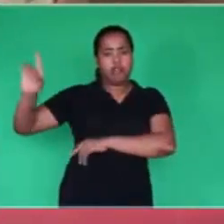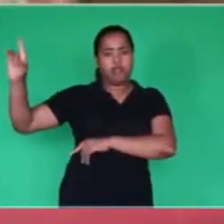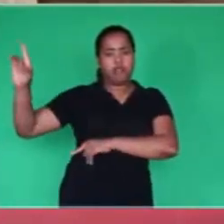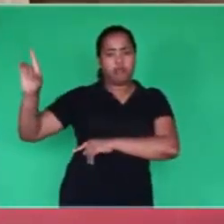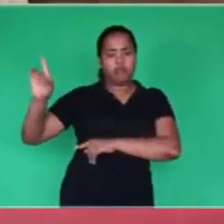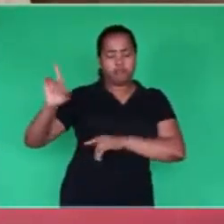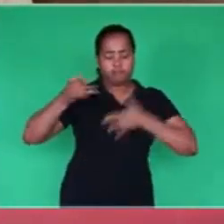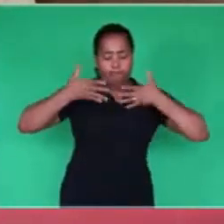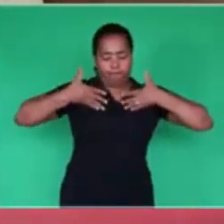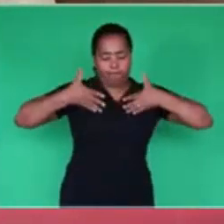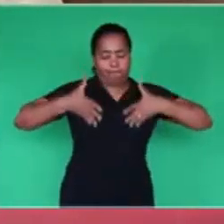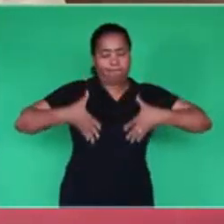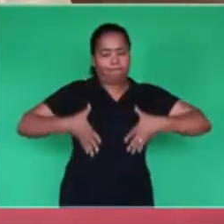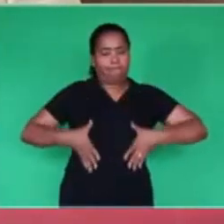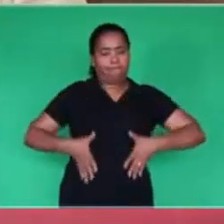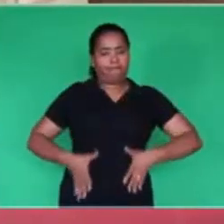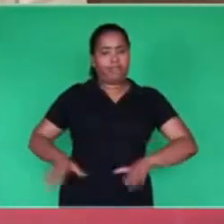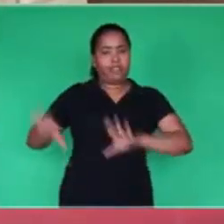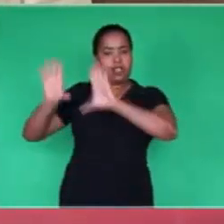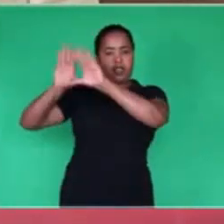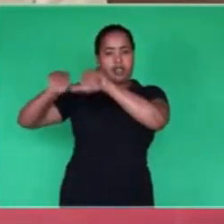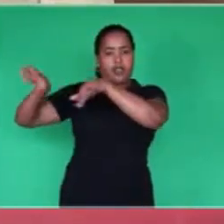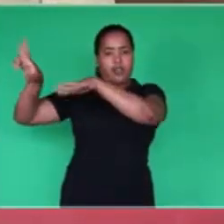but now as the wife.